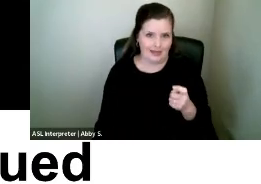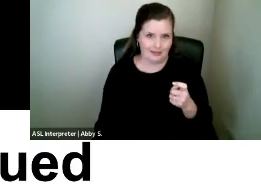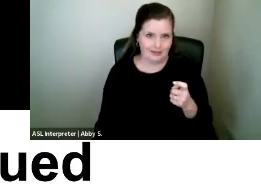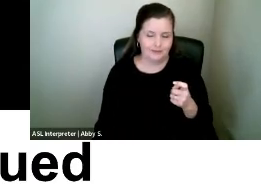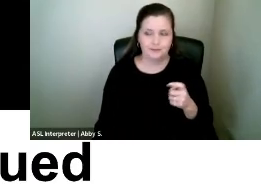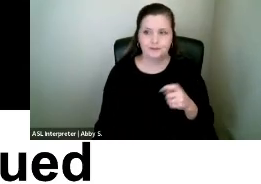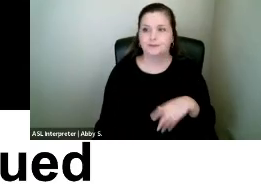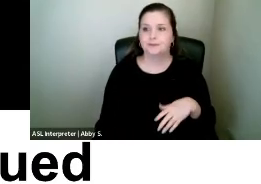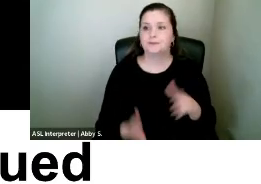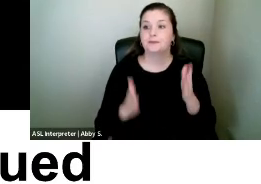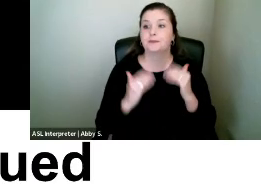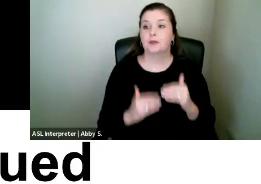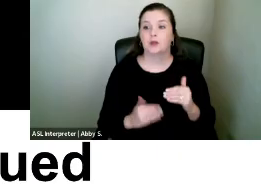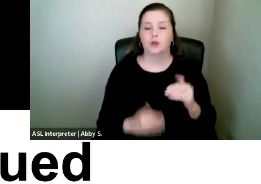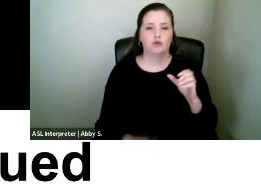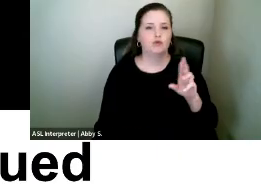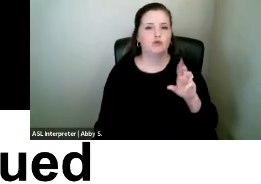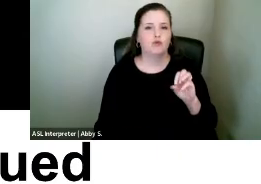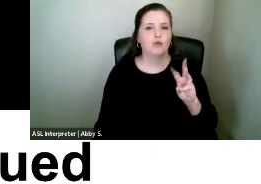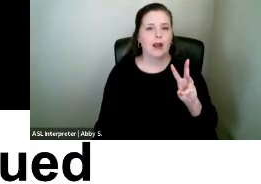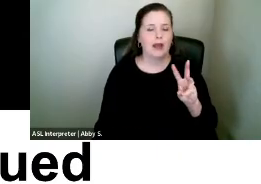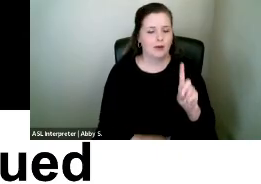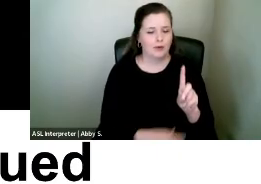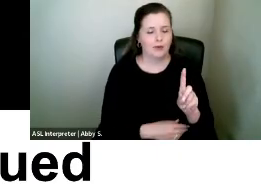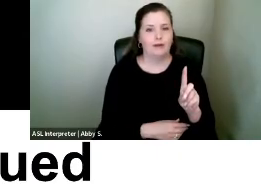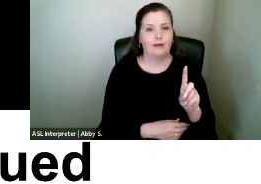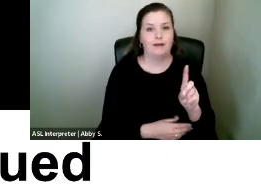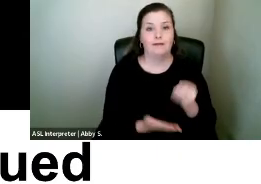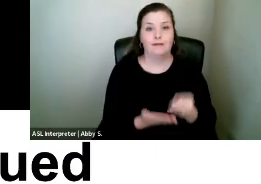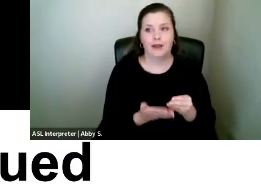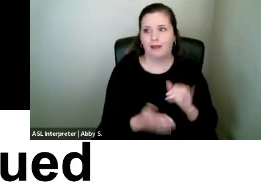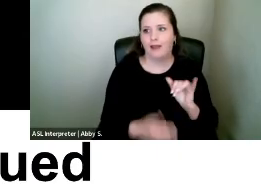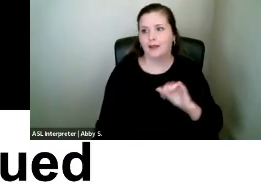Crowdfunding, like GoFundMe, Fundly,